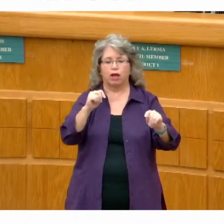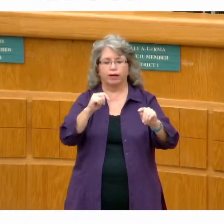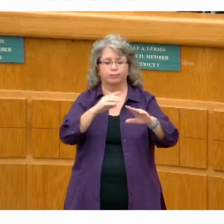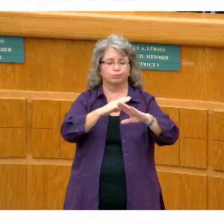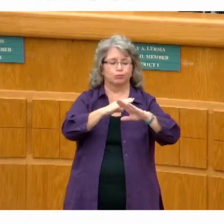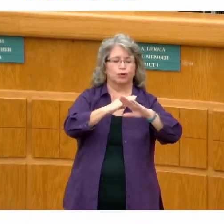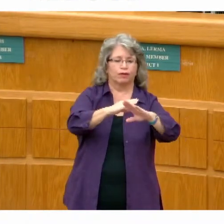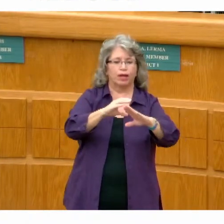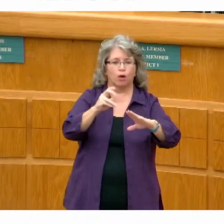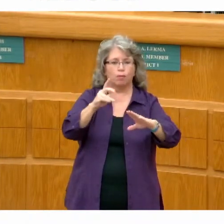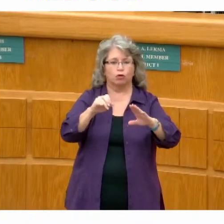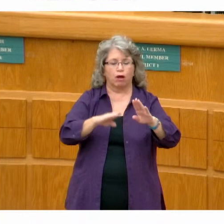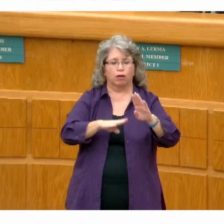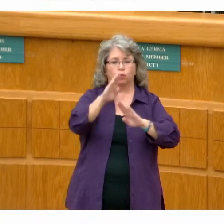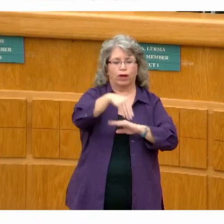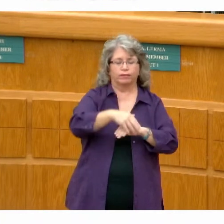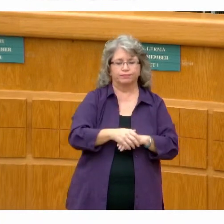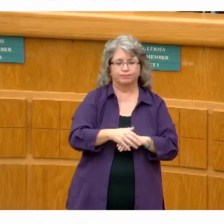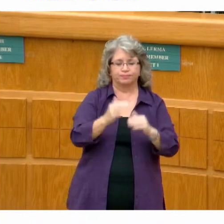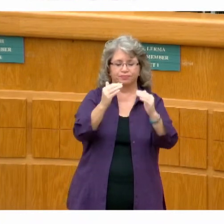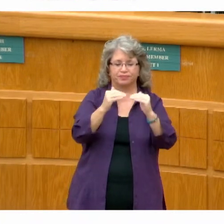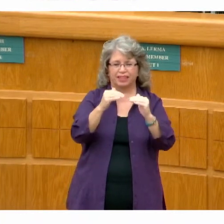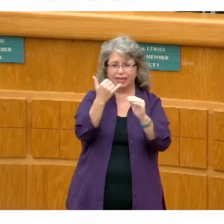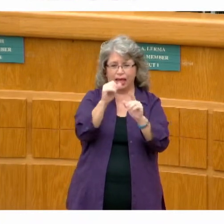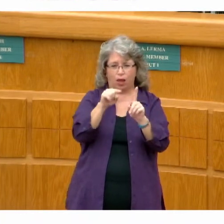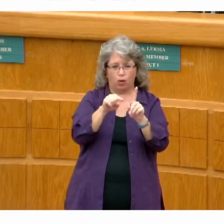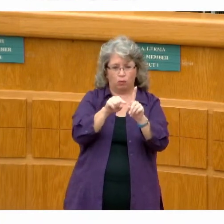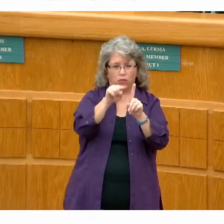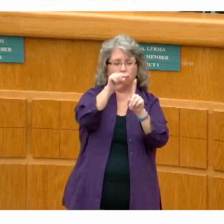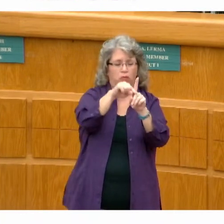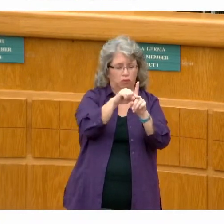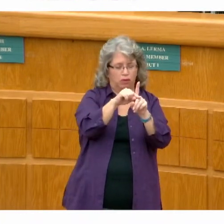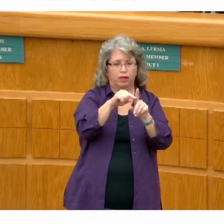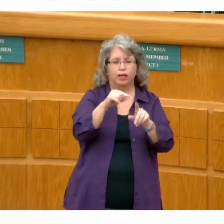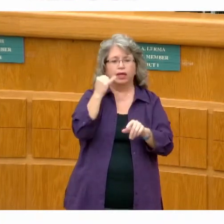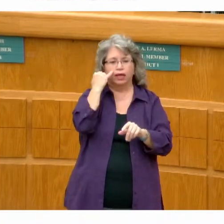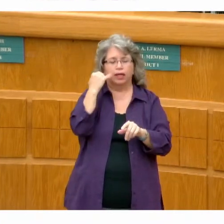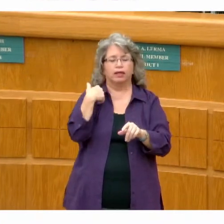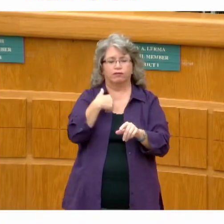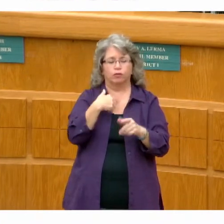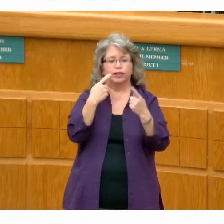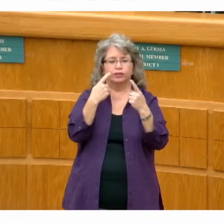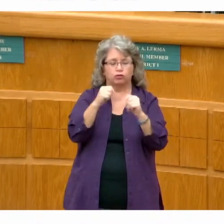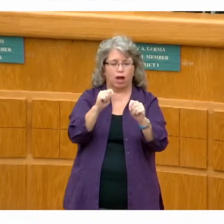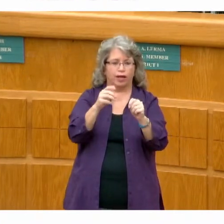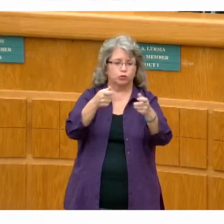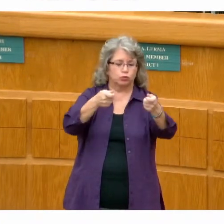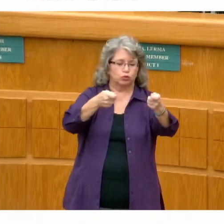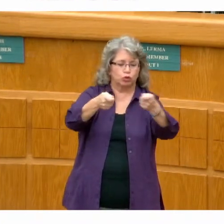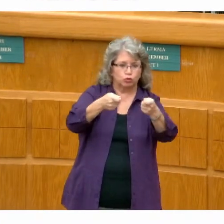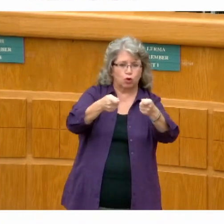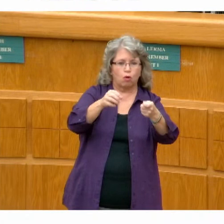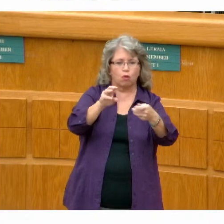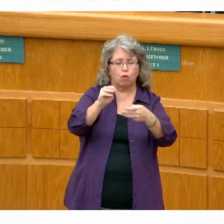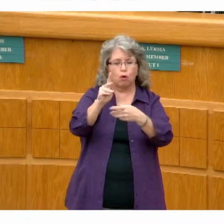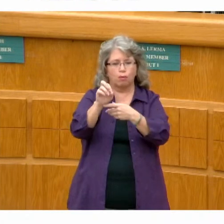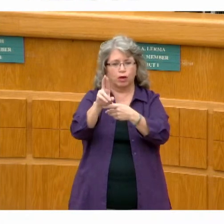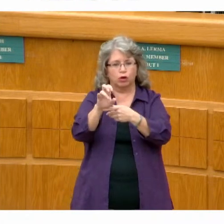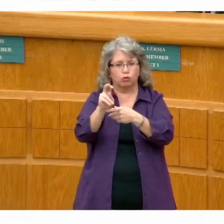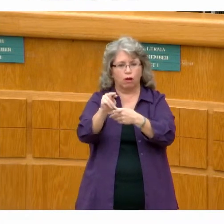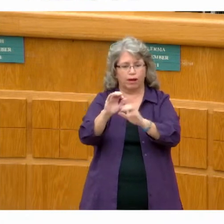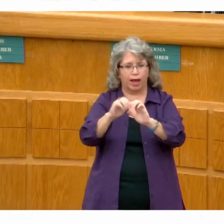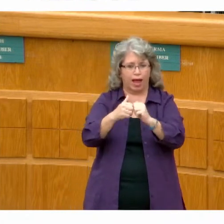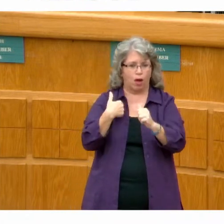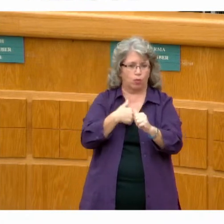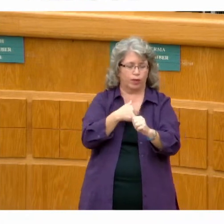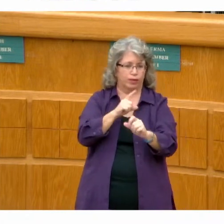And the yellow scenario is the one that if we did try to curtail the Omicron wave in a way that we reacted to the